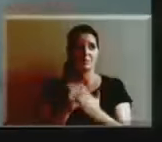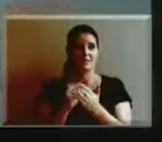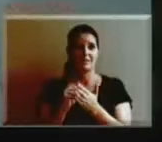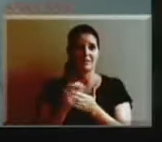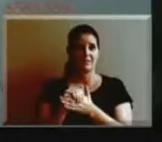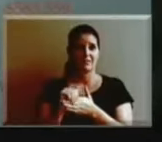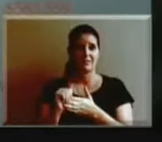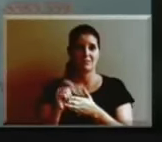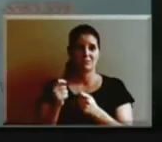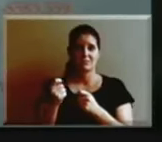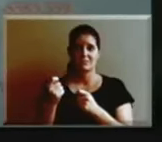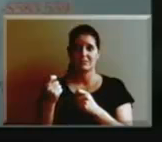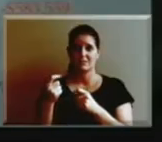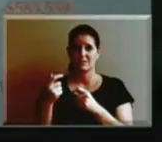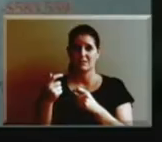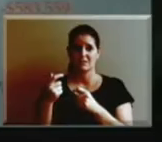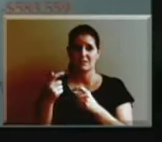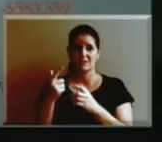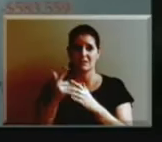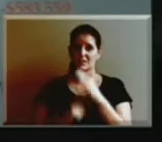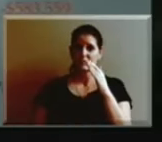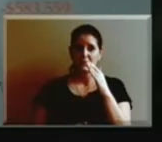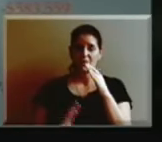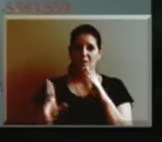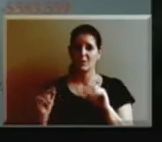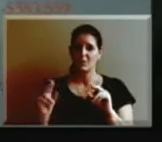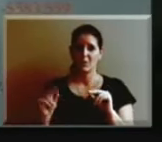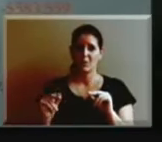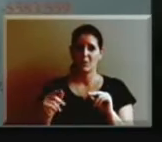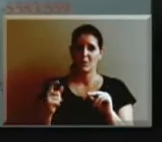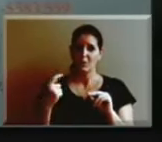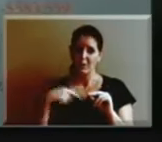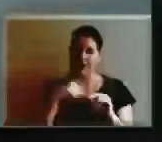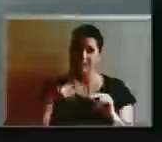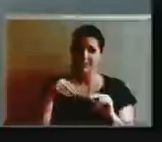away. It's the district has had to make up the difference.